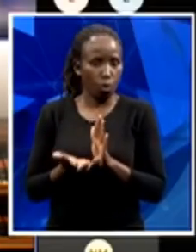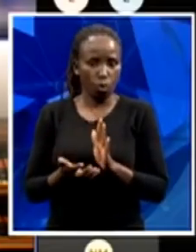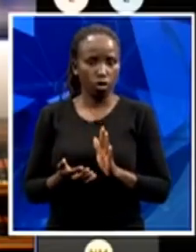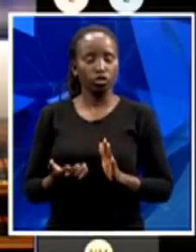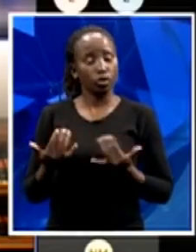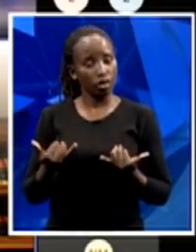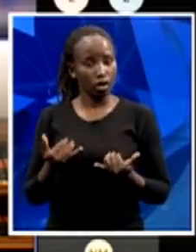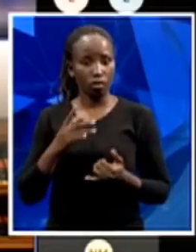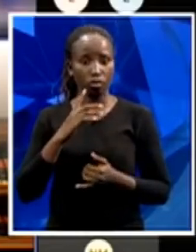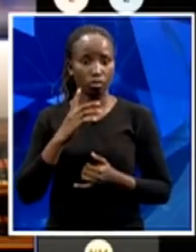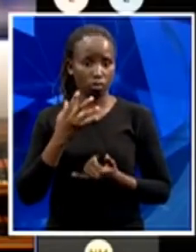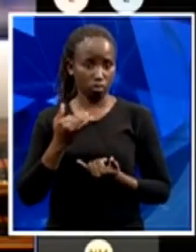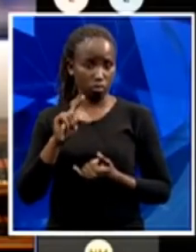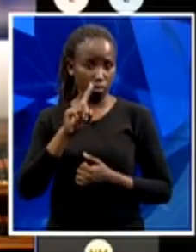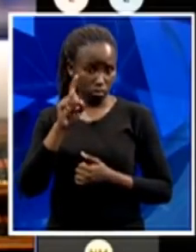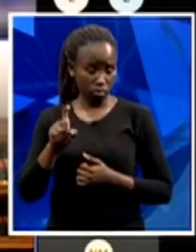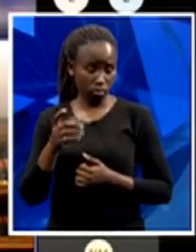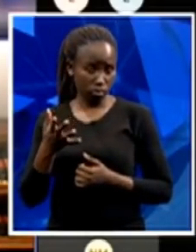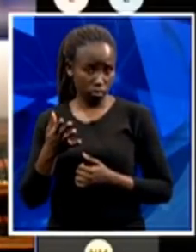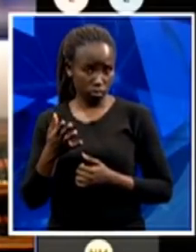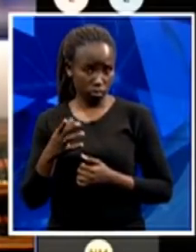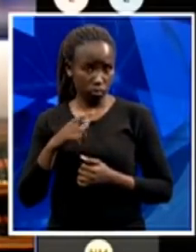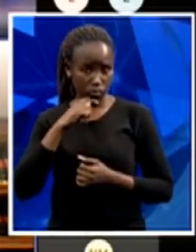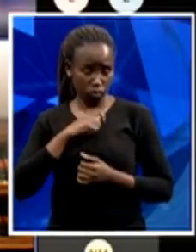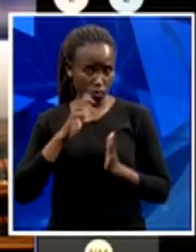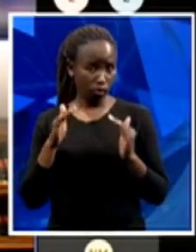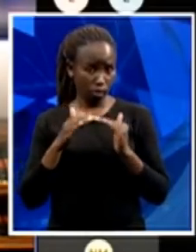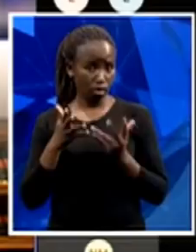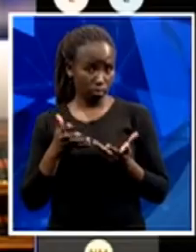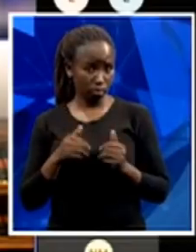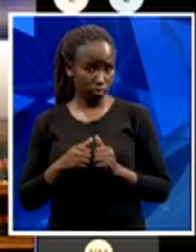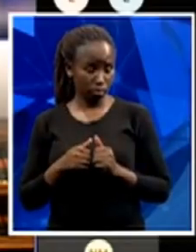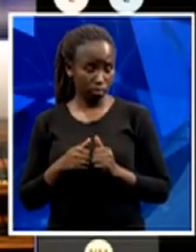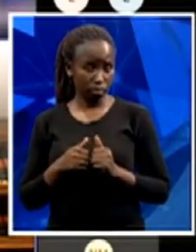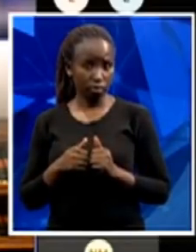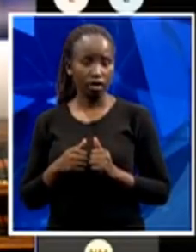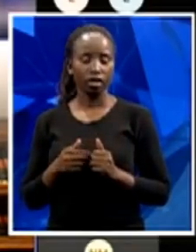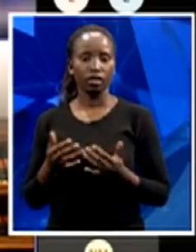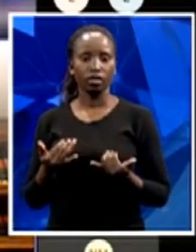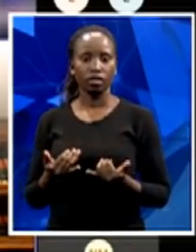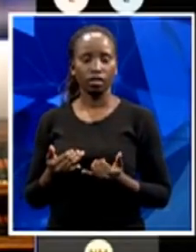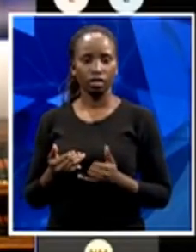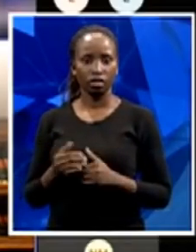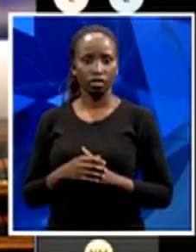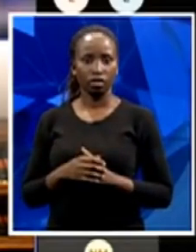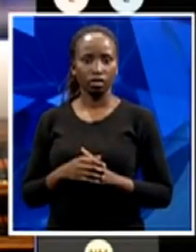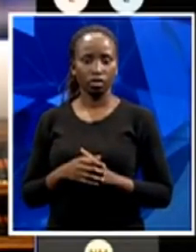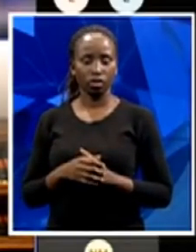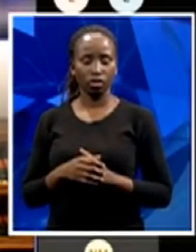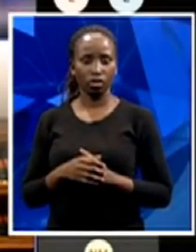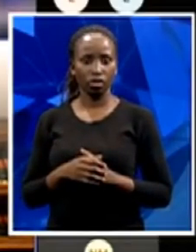is appropriate. In this regard, I think it's important to point out that our courts have recognized that a voluntary